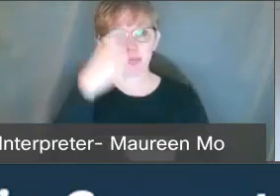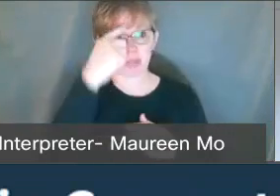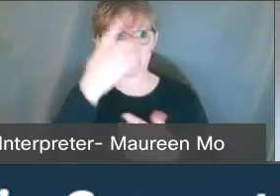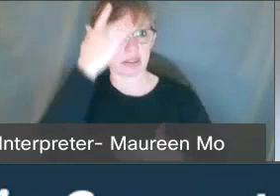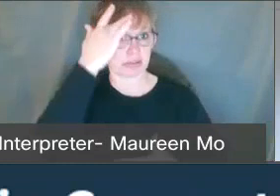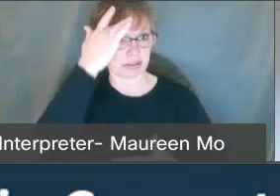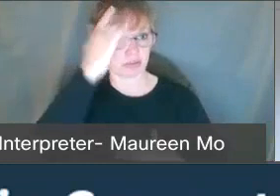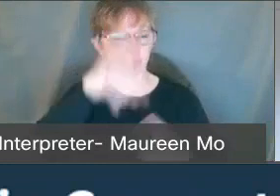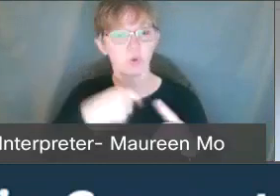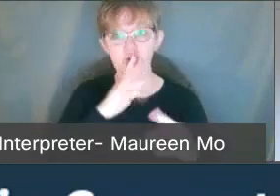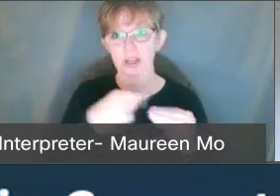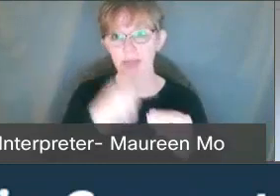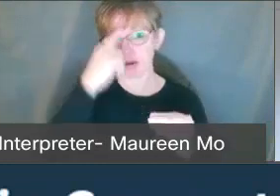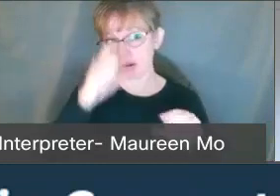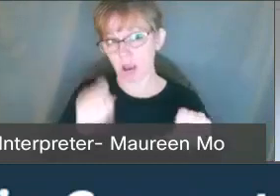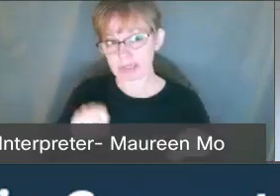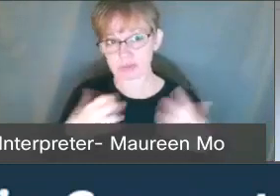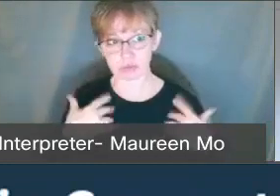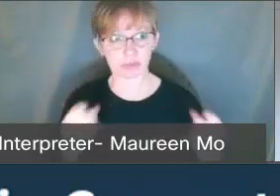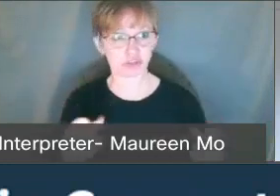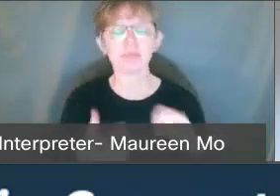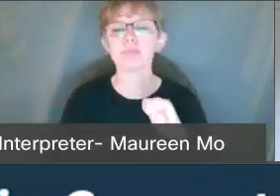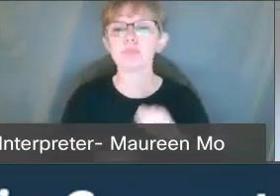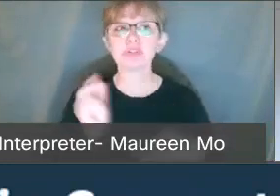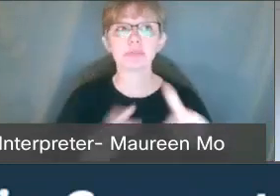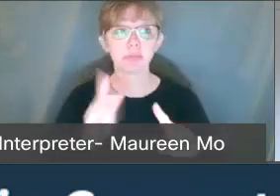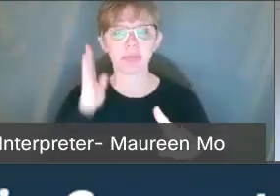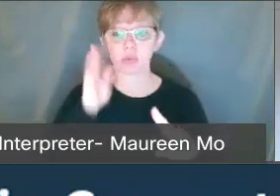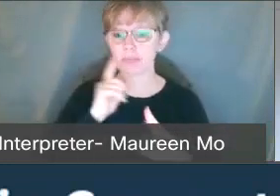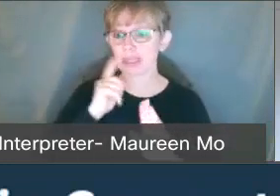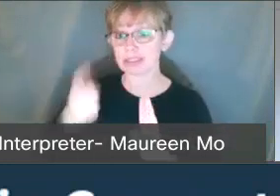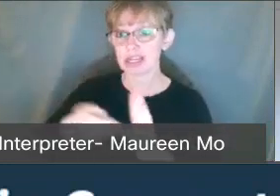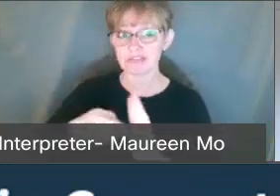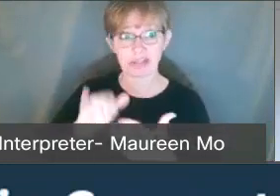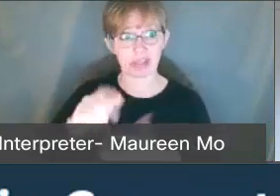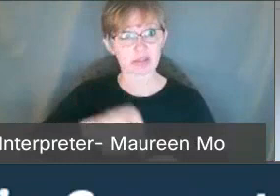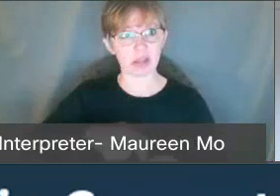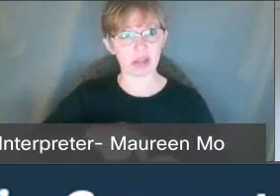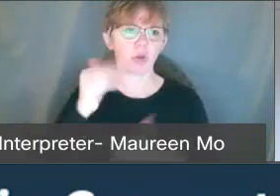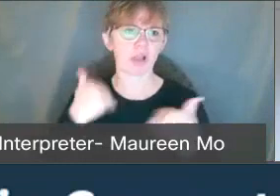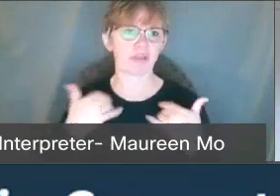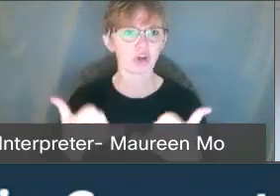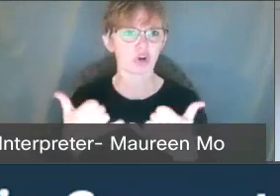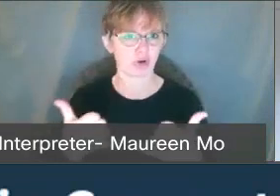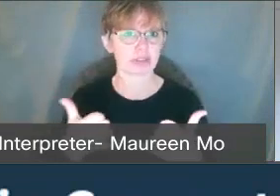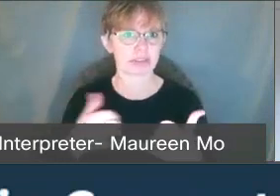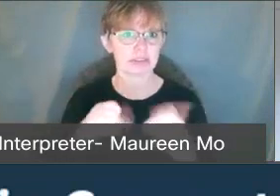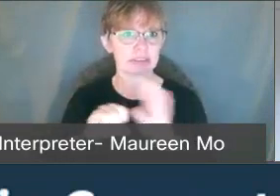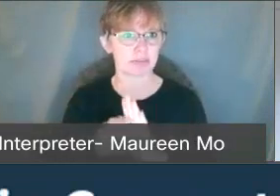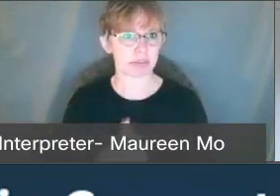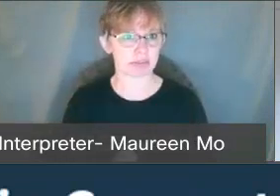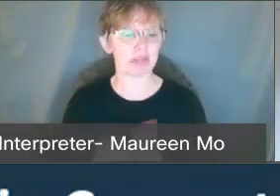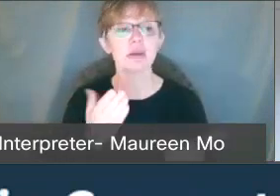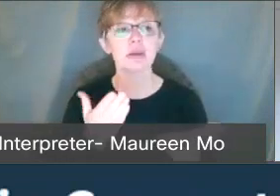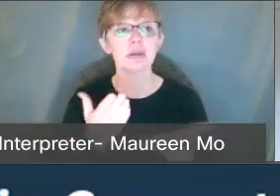restoration. Most of the individuals who will be identified at this point in time will have current symptoms, and then some, maybe